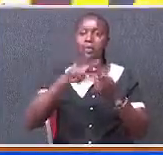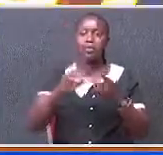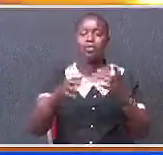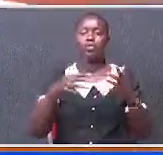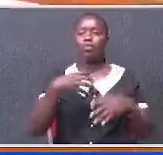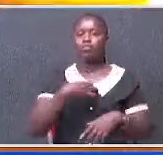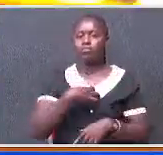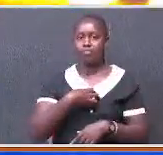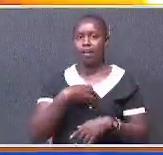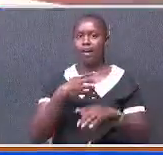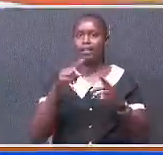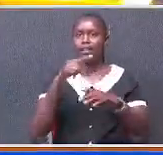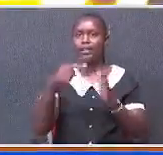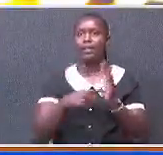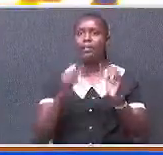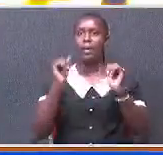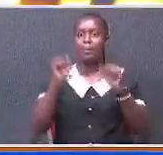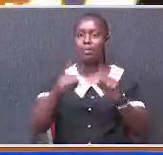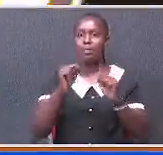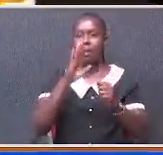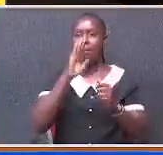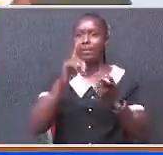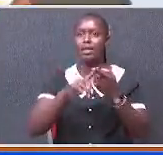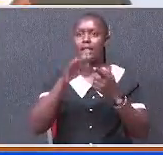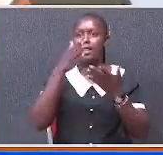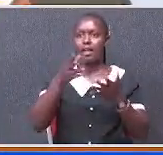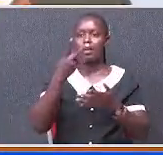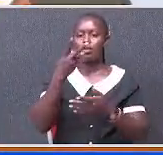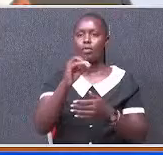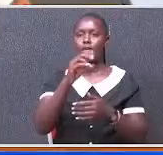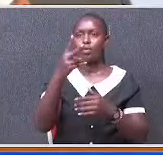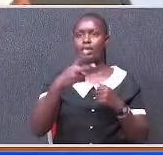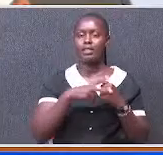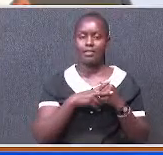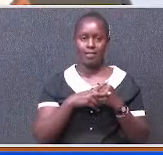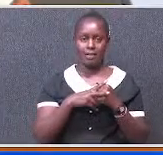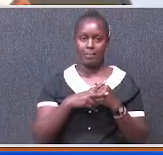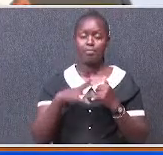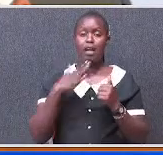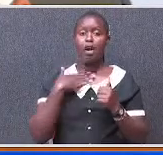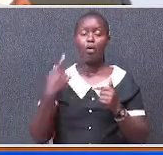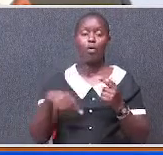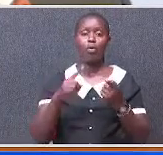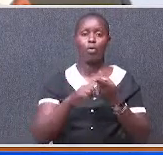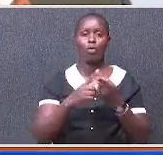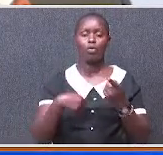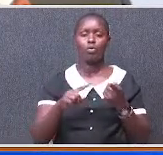an indication that he could still be in the race in 2027. Safisha chama Kenya